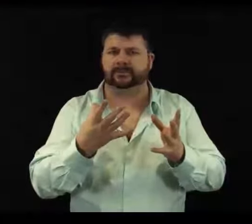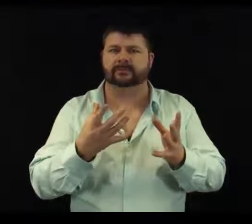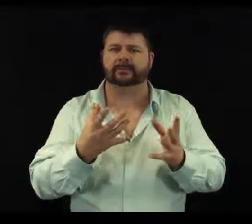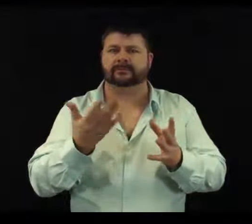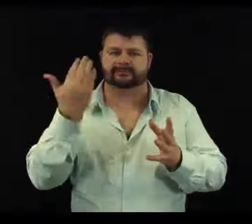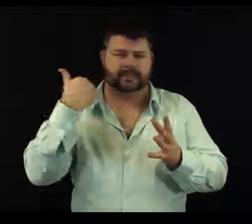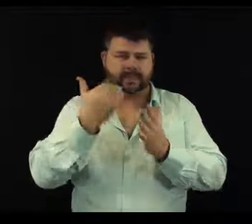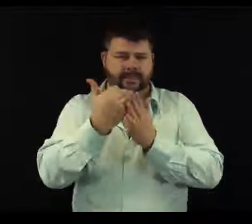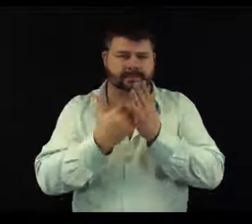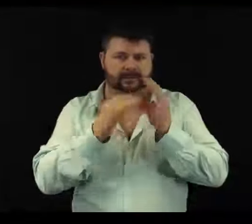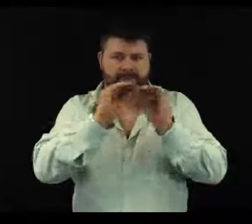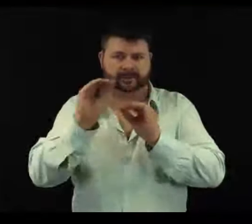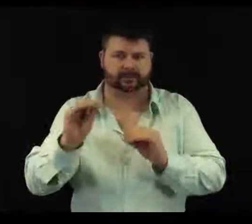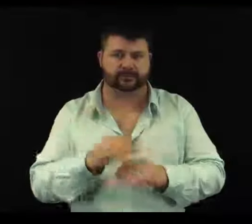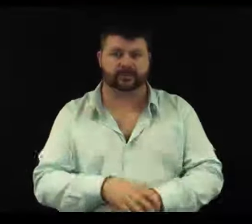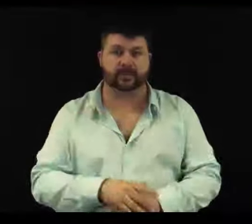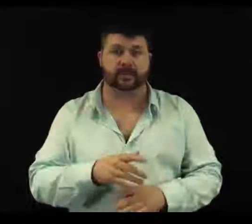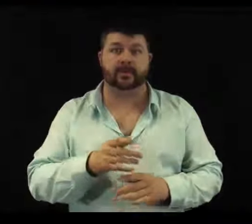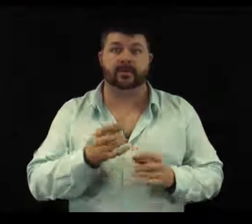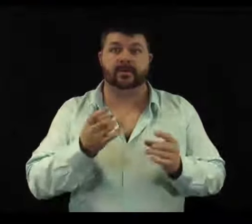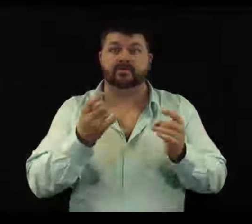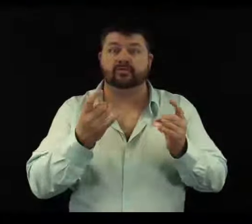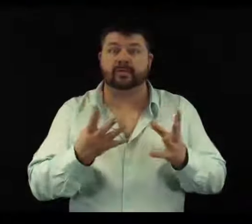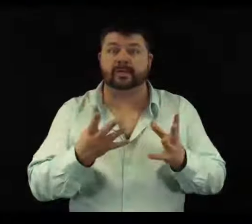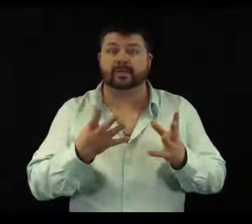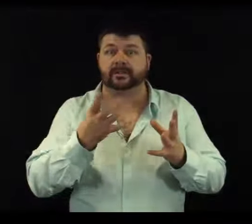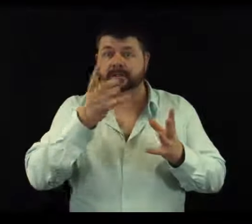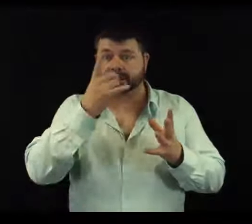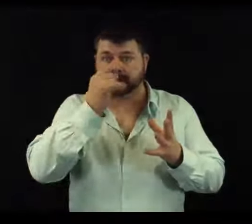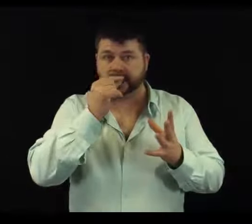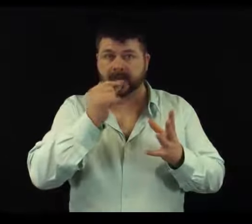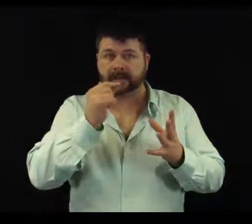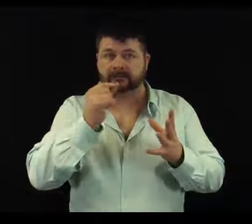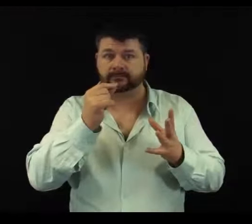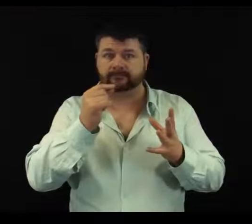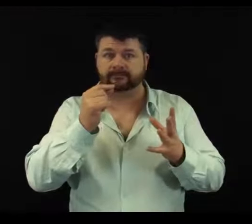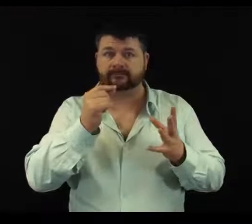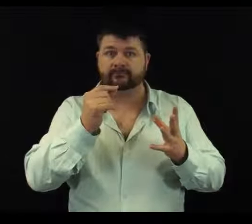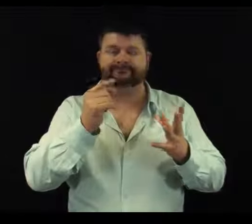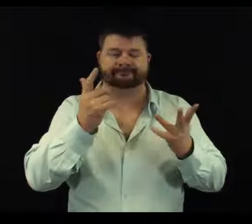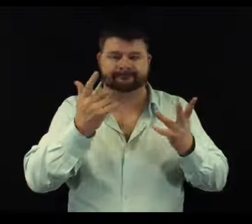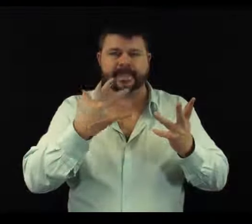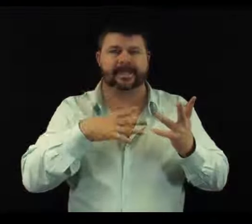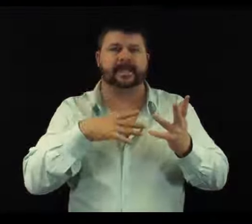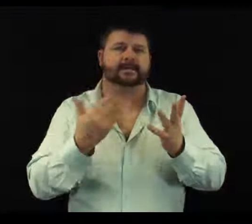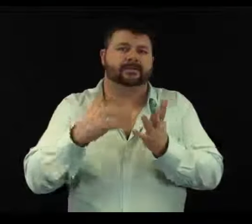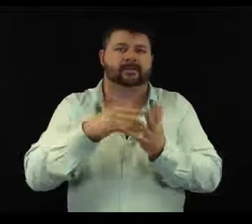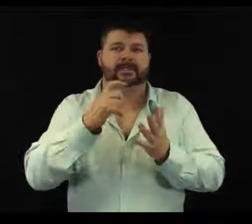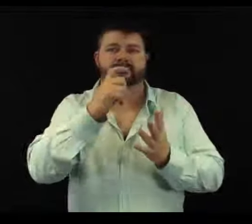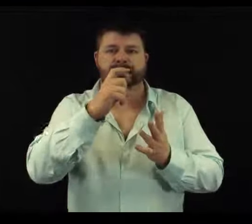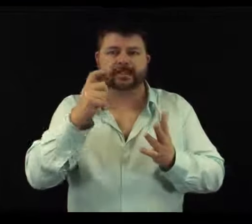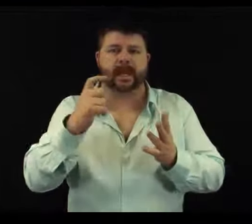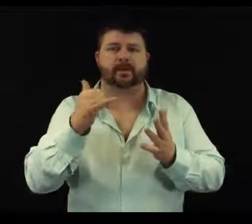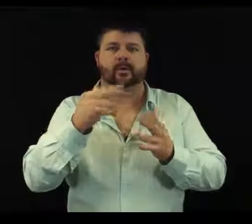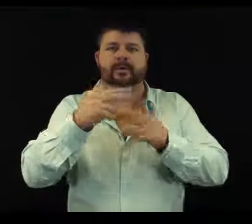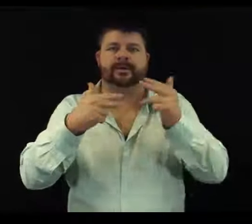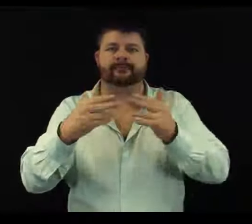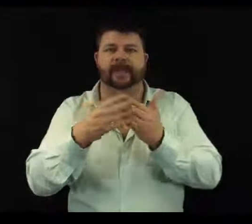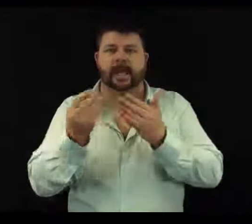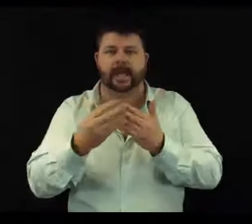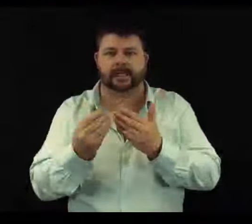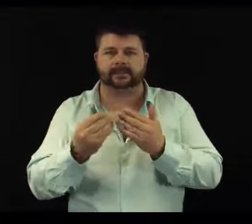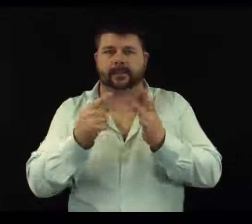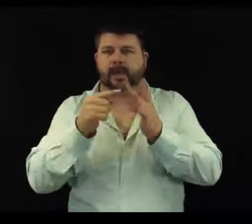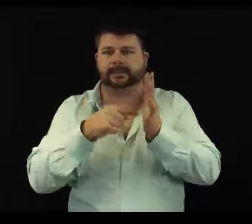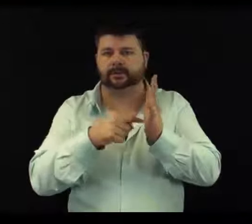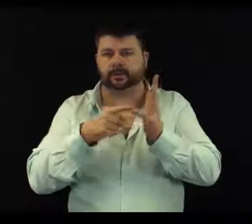a credit card or iTunes gift card. Watch the App Store lesson for how to set up your iTunes account. When you have your Apple ID and